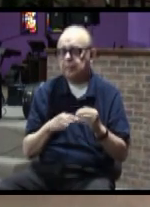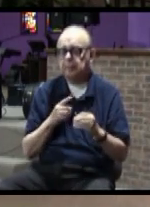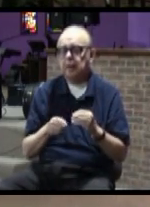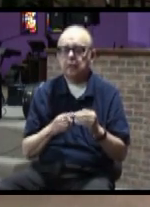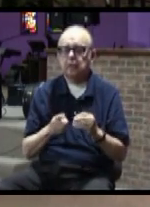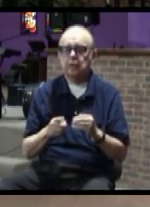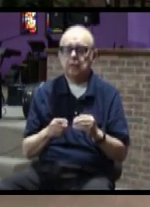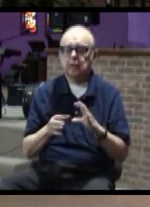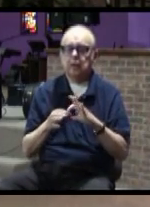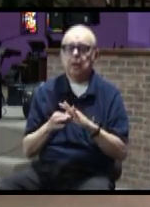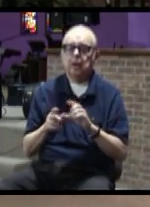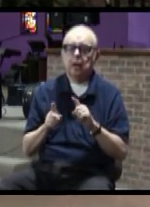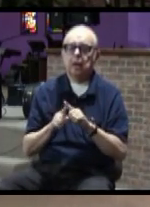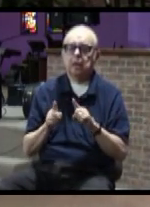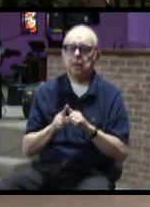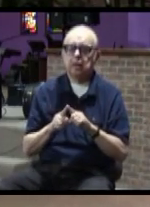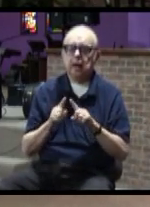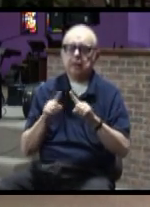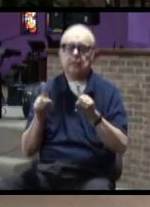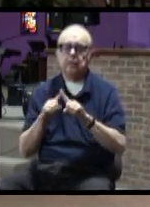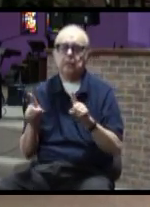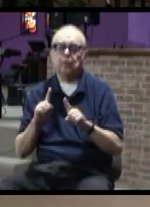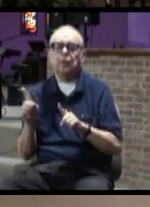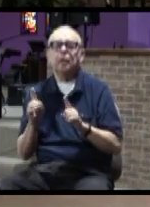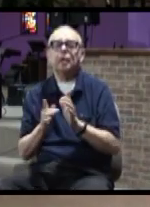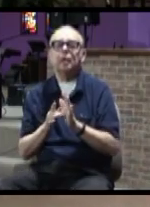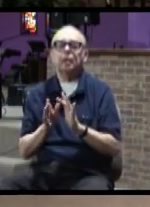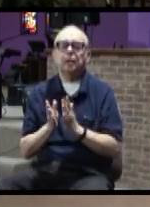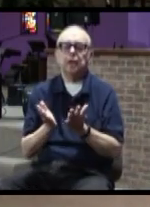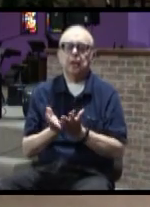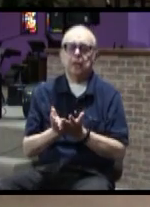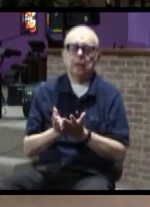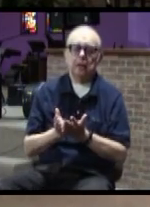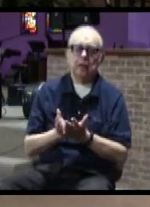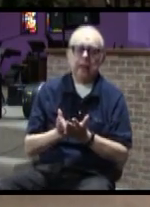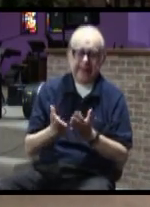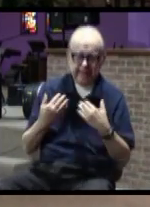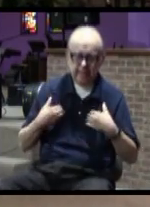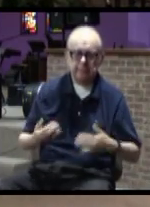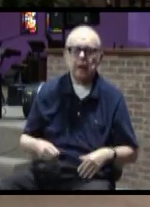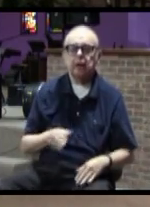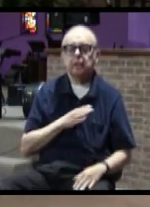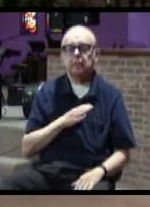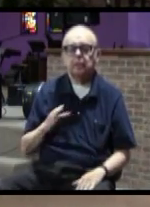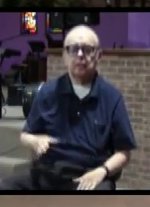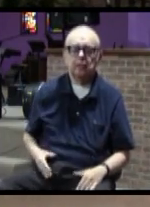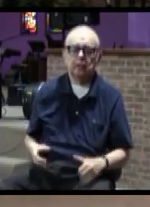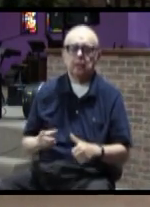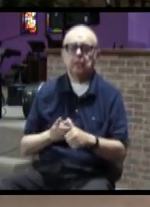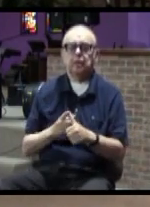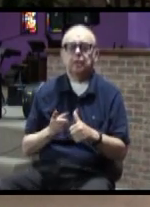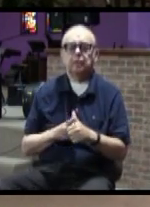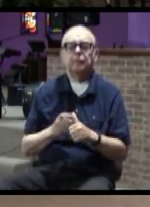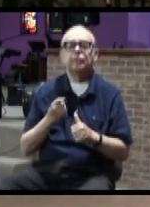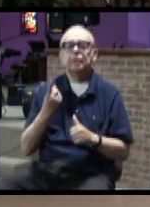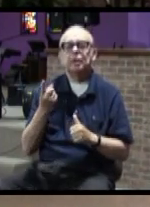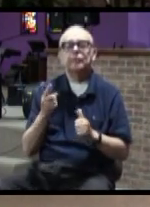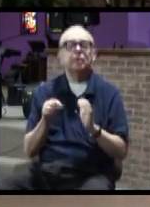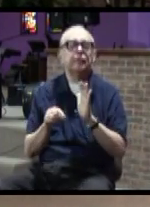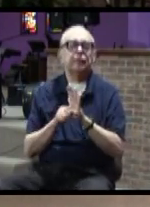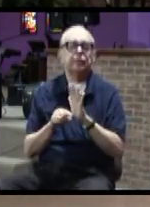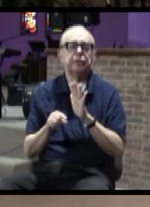And it talks about unity as well as diversity in the Bible or in the body of Christ. The first